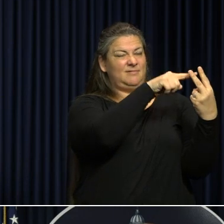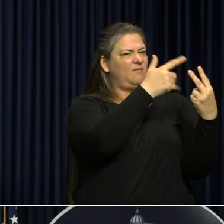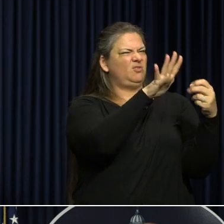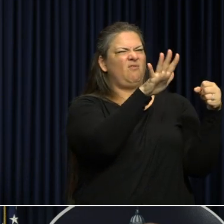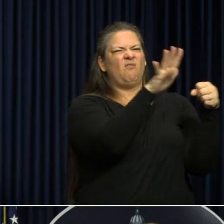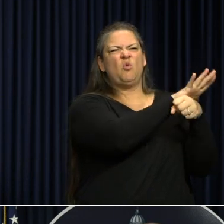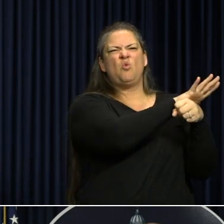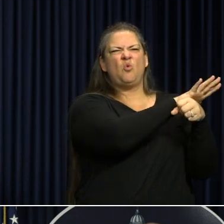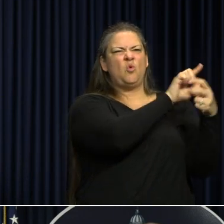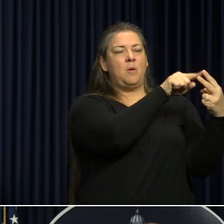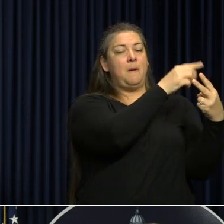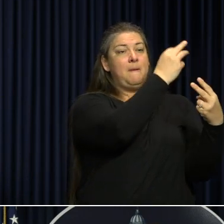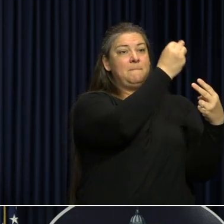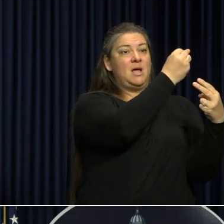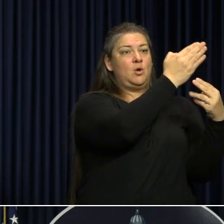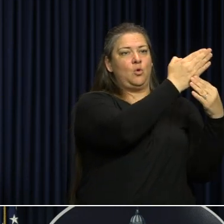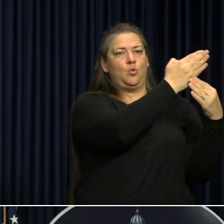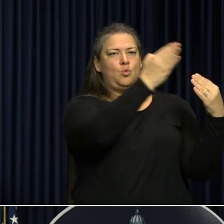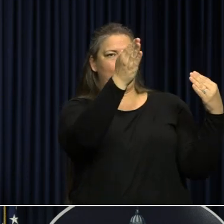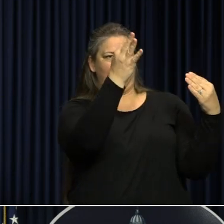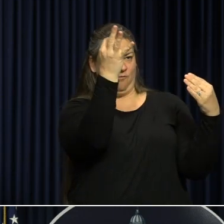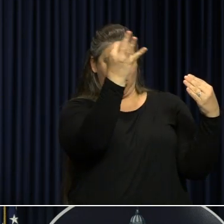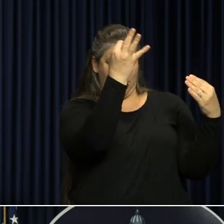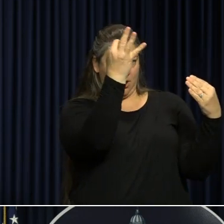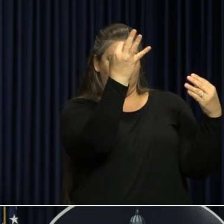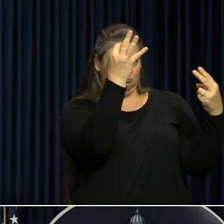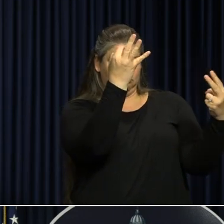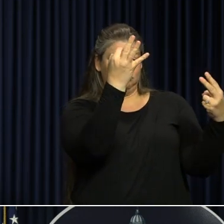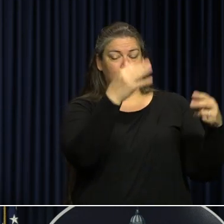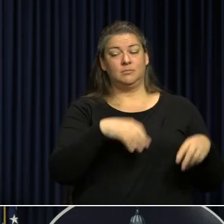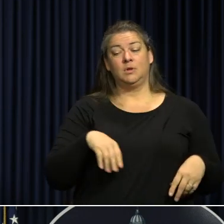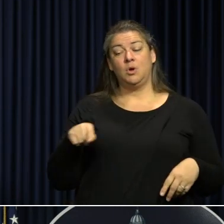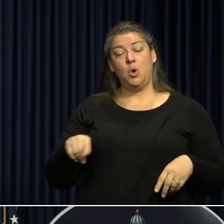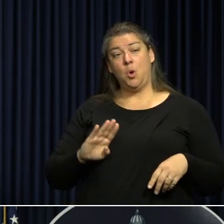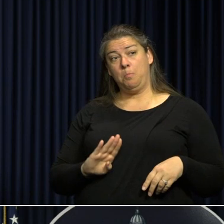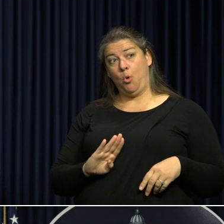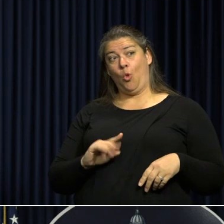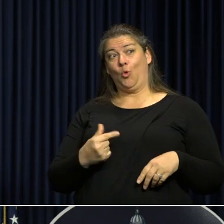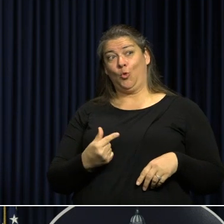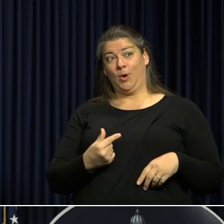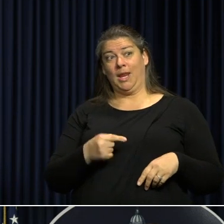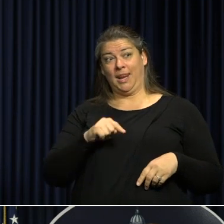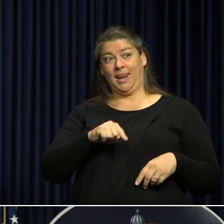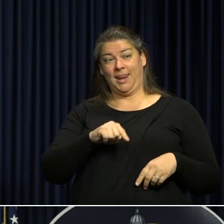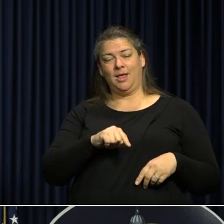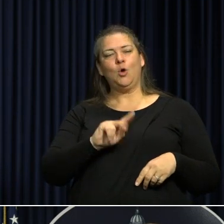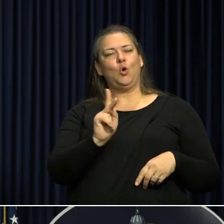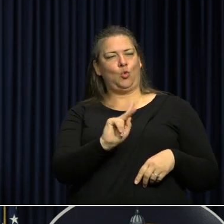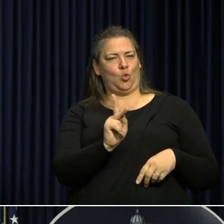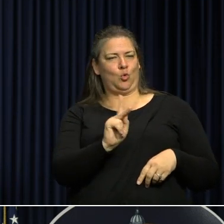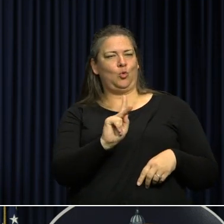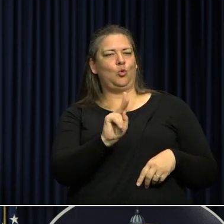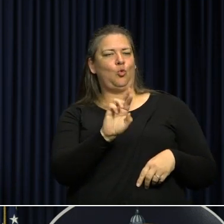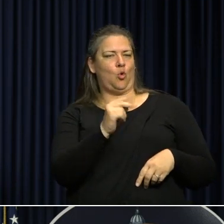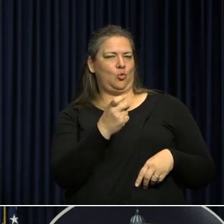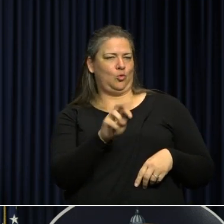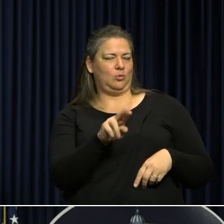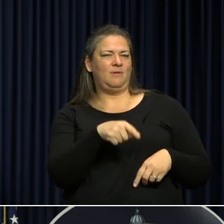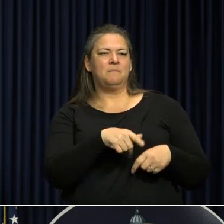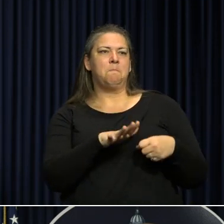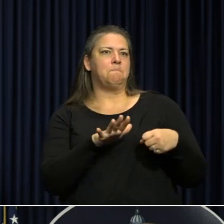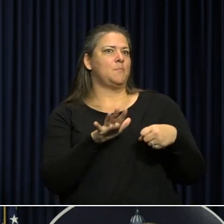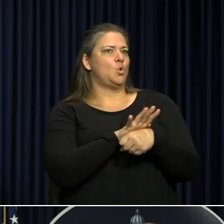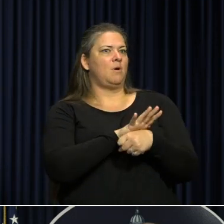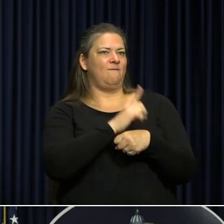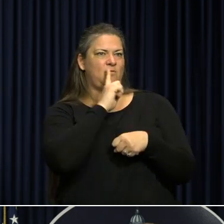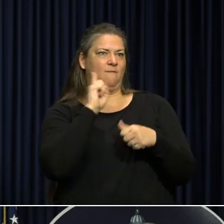full Monday through Friday. Bowling Green is also that Kroger partnership. That booked up for the